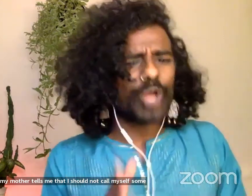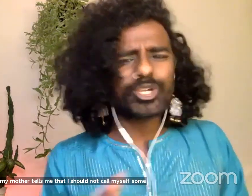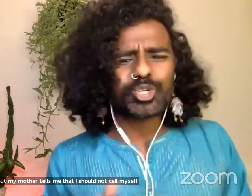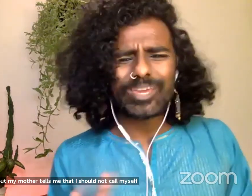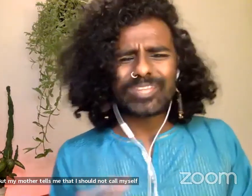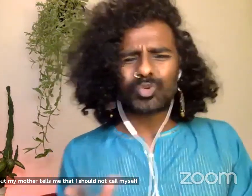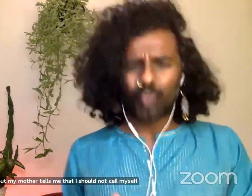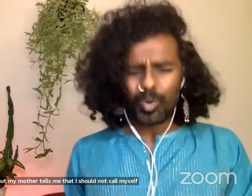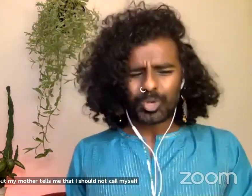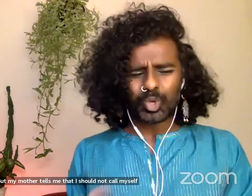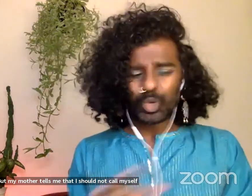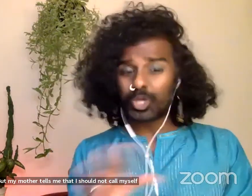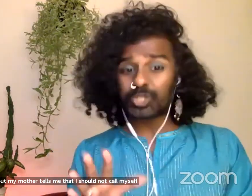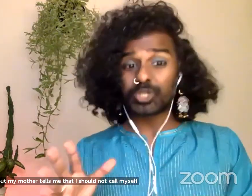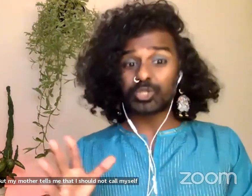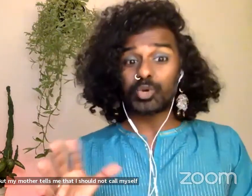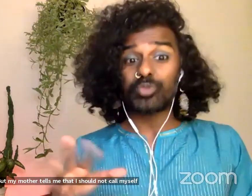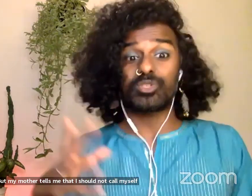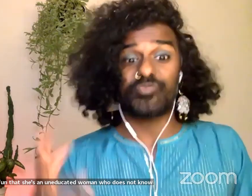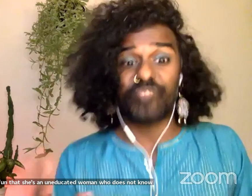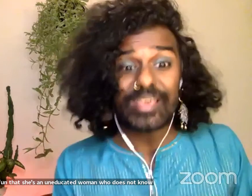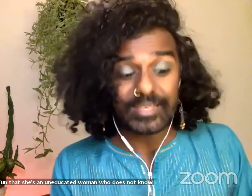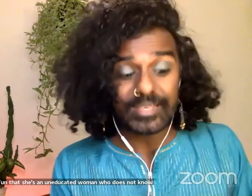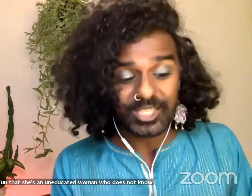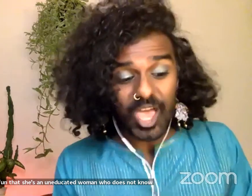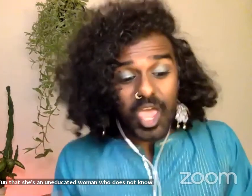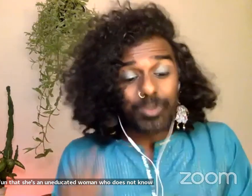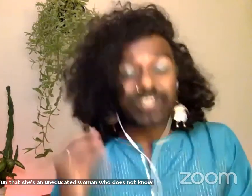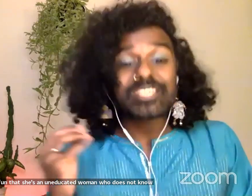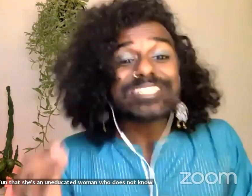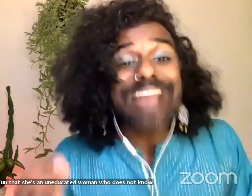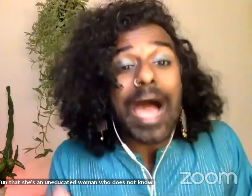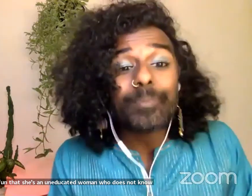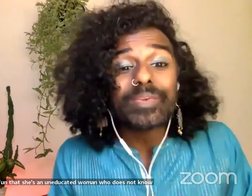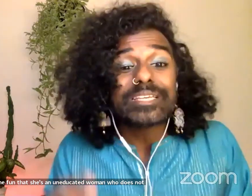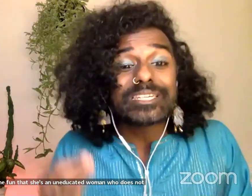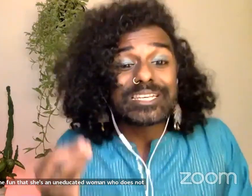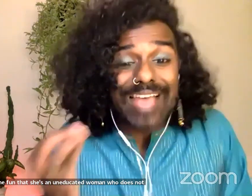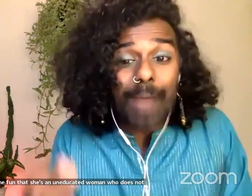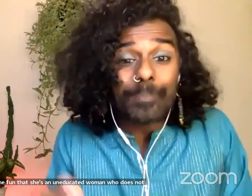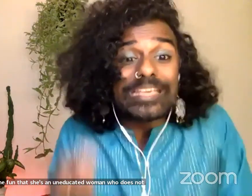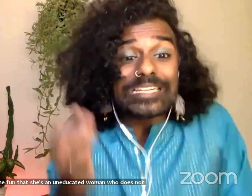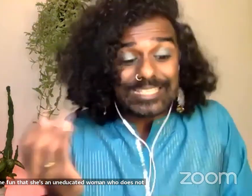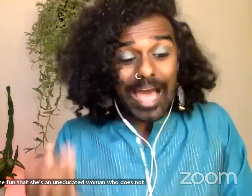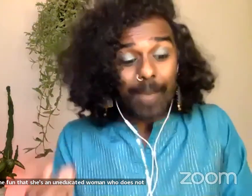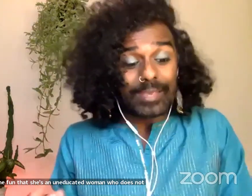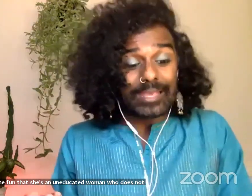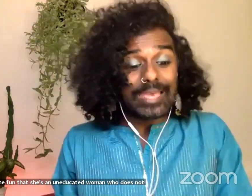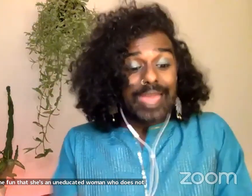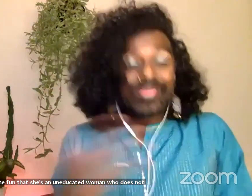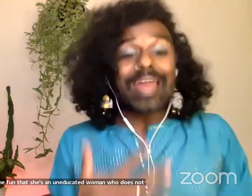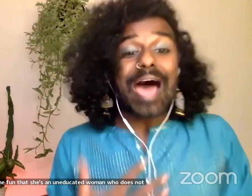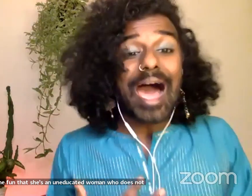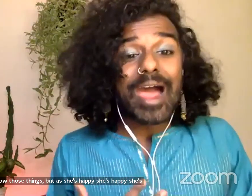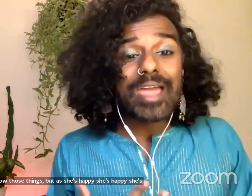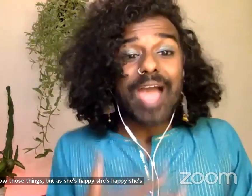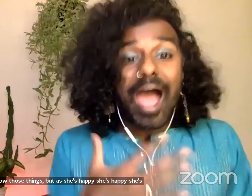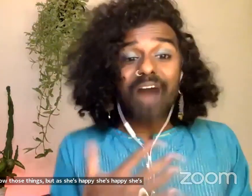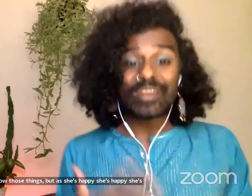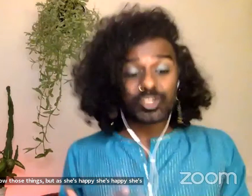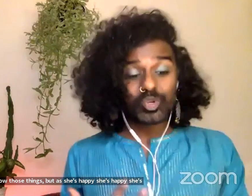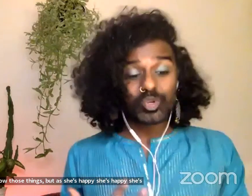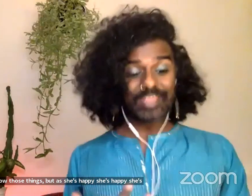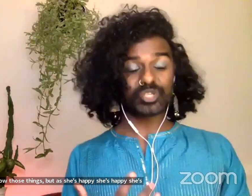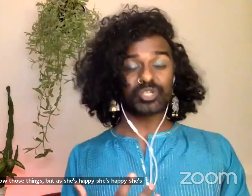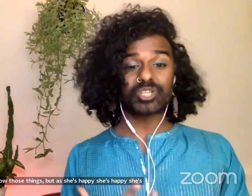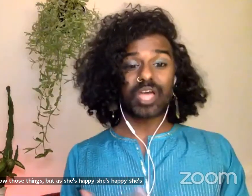an uneducated woman who does not know those things, but that she's happy, she's happy, she's happy, that I